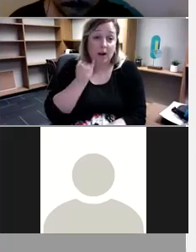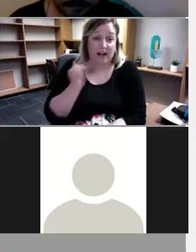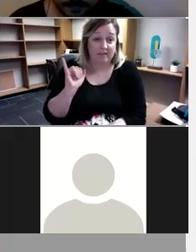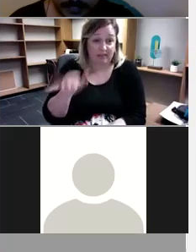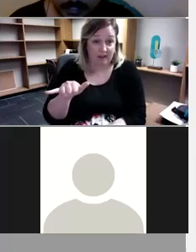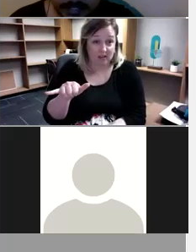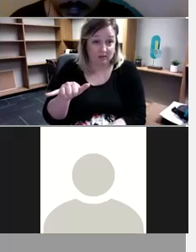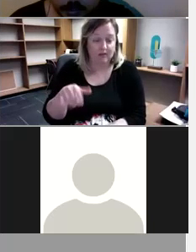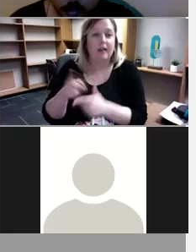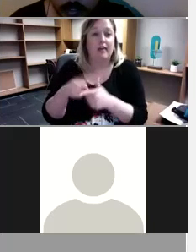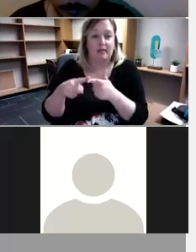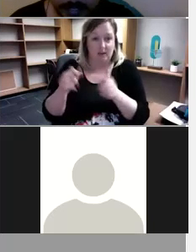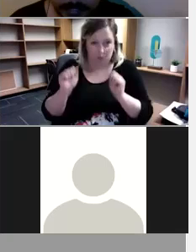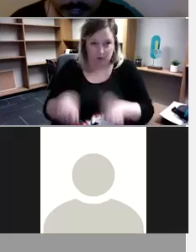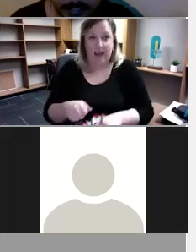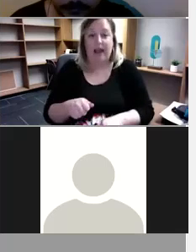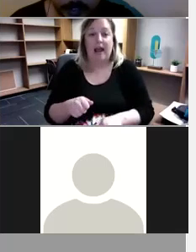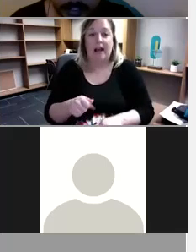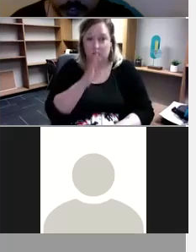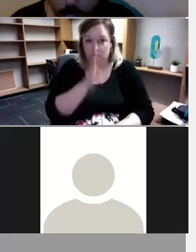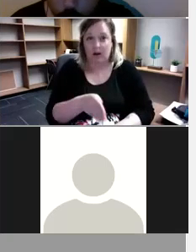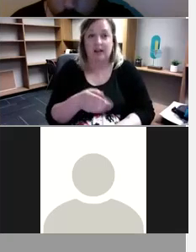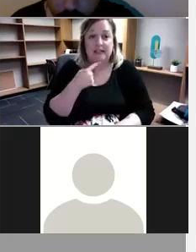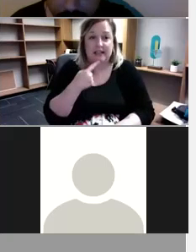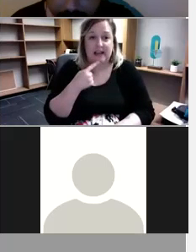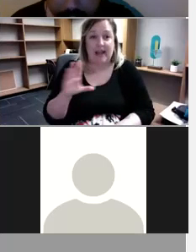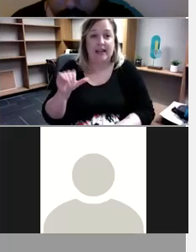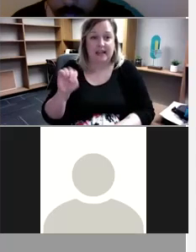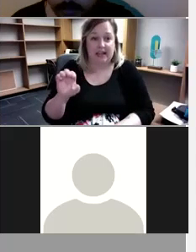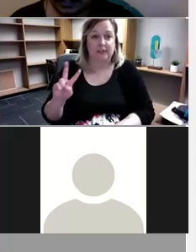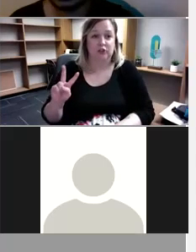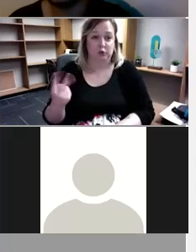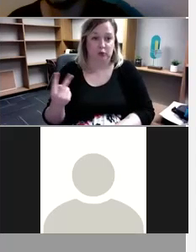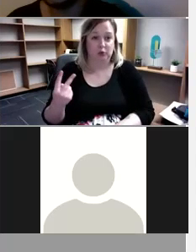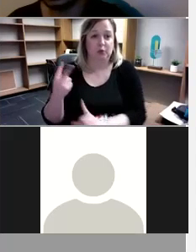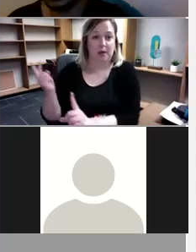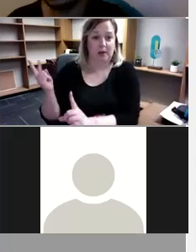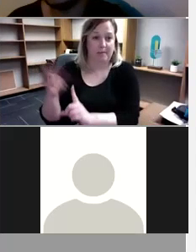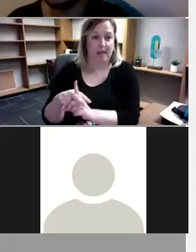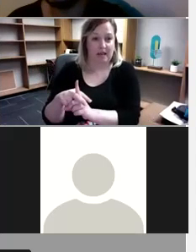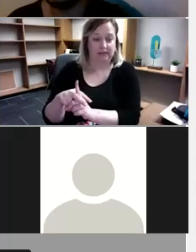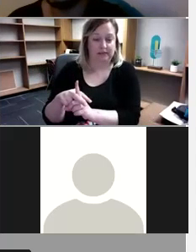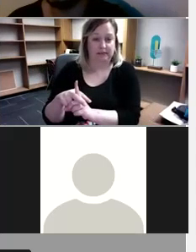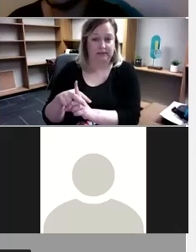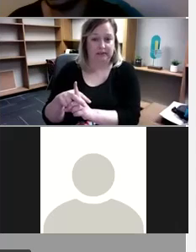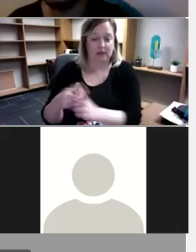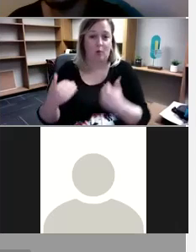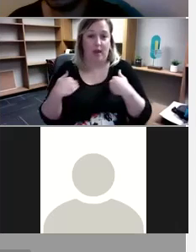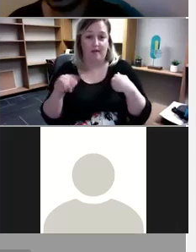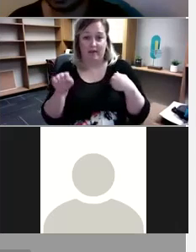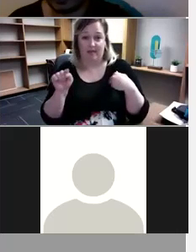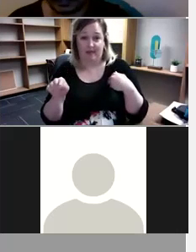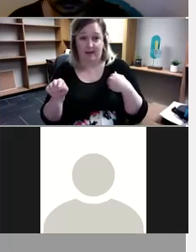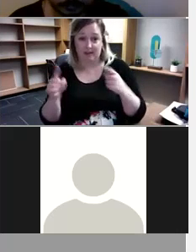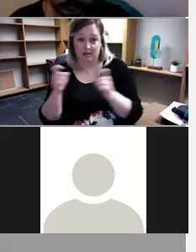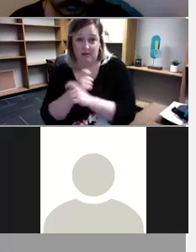say case 2 applies, and for case 2 we had this complexity, right? Theta of n log ba